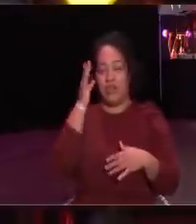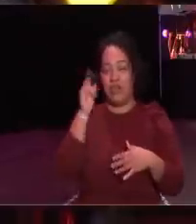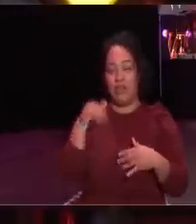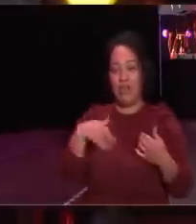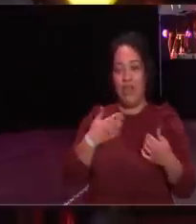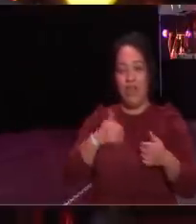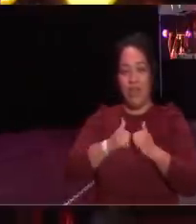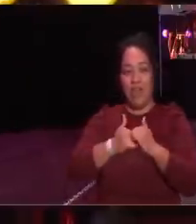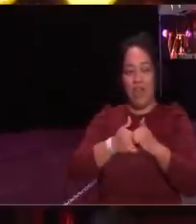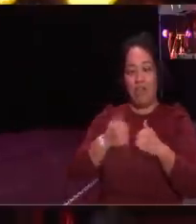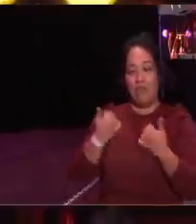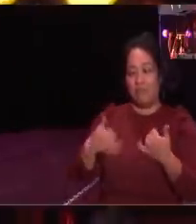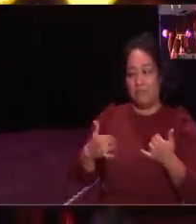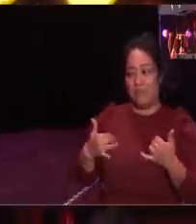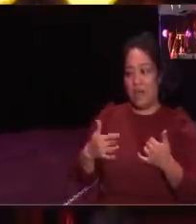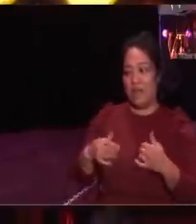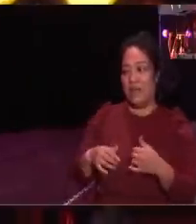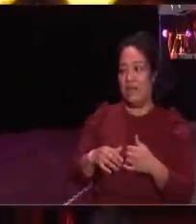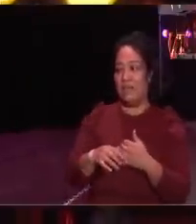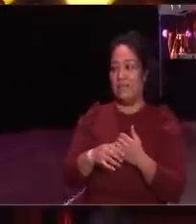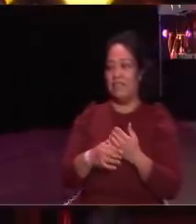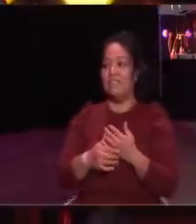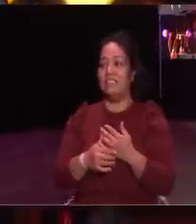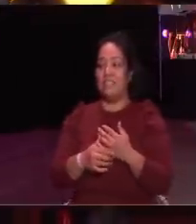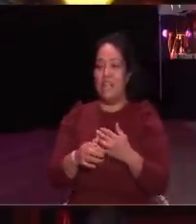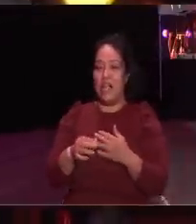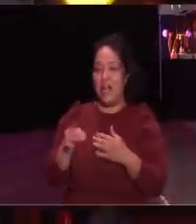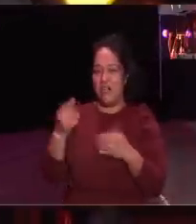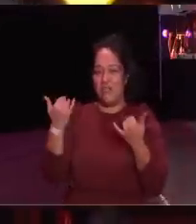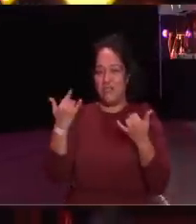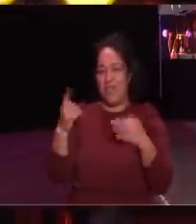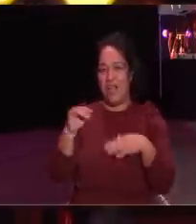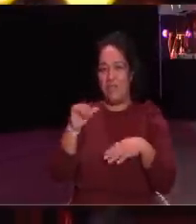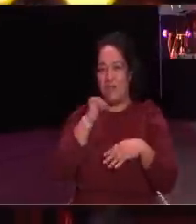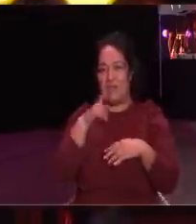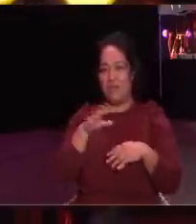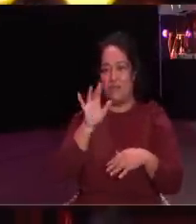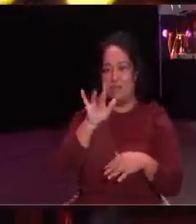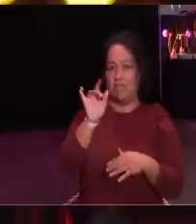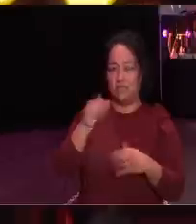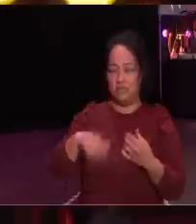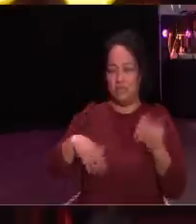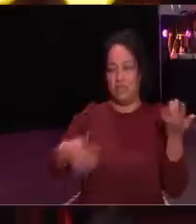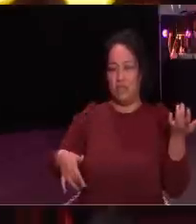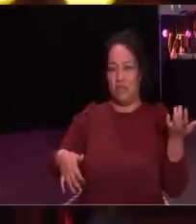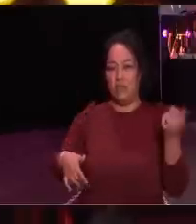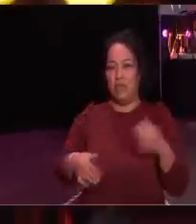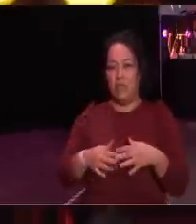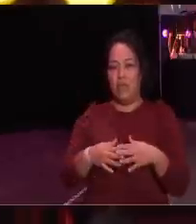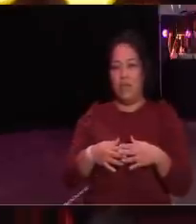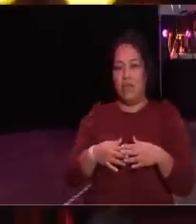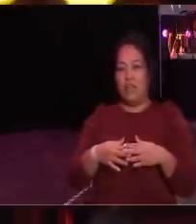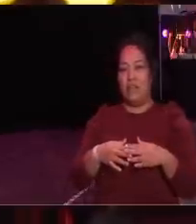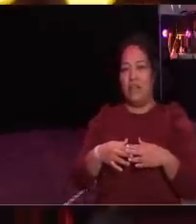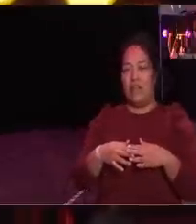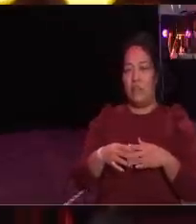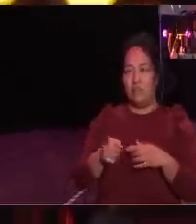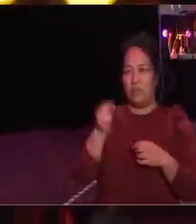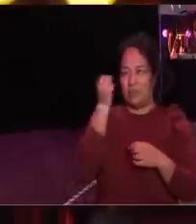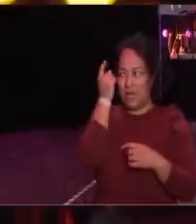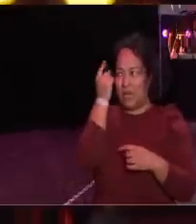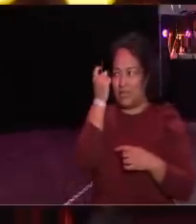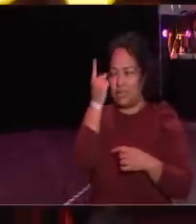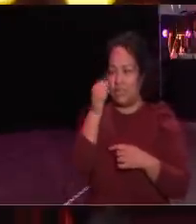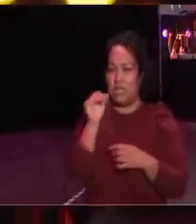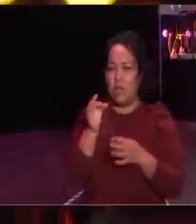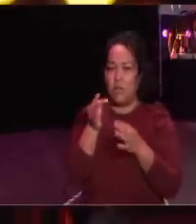I used to play it. Ahora ni me animo a tocar la guitarra. I won't even touch one. Pero tenemos que entender que lo más importante, but we must understand that the most important alabado